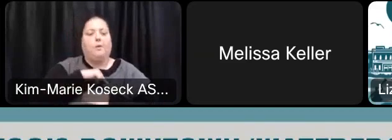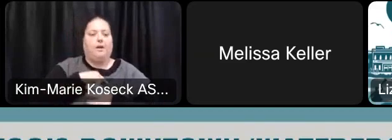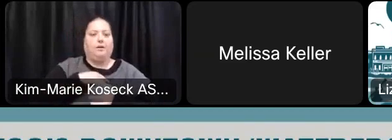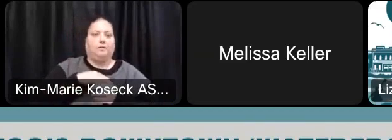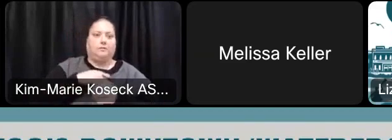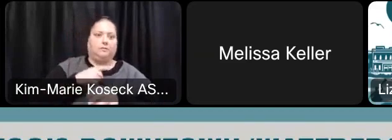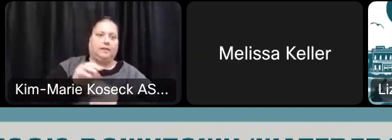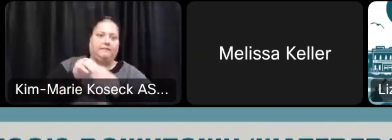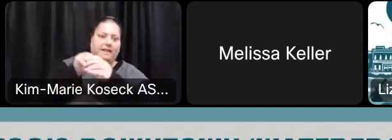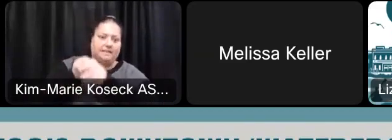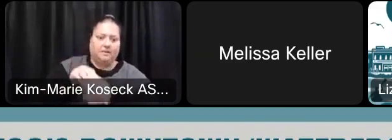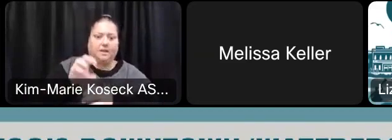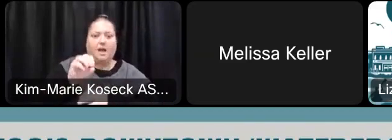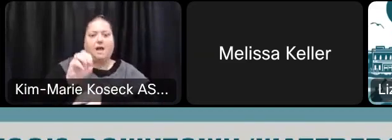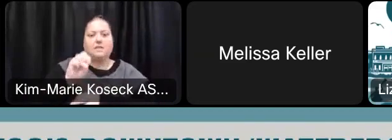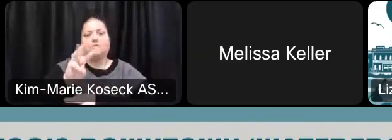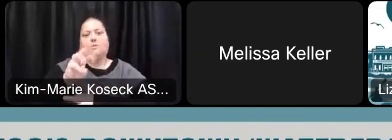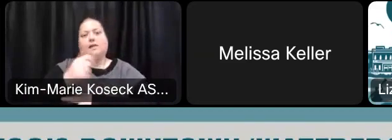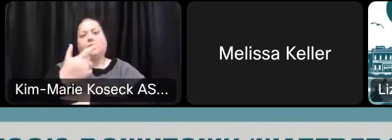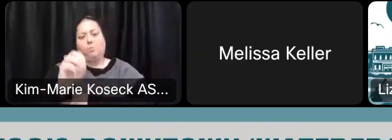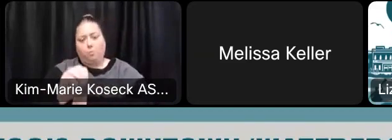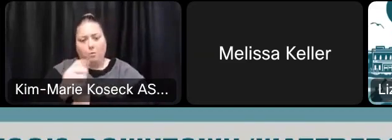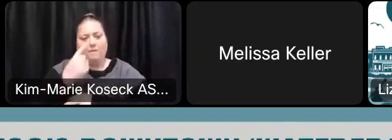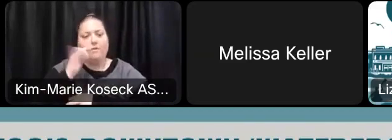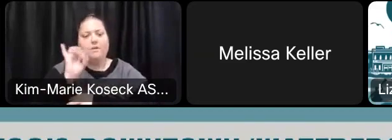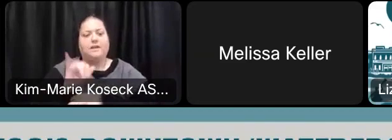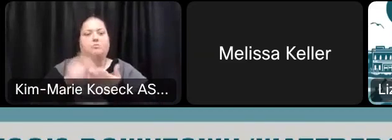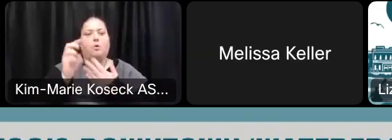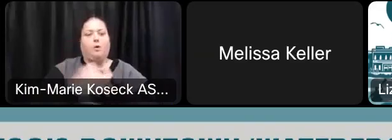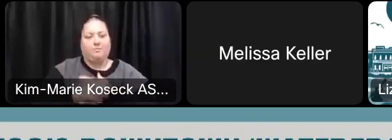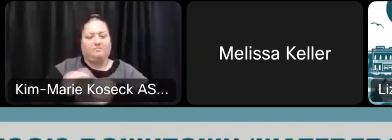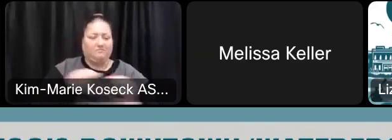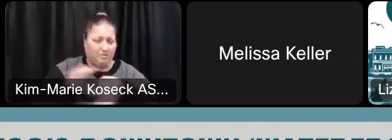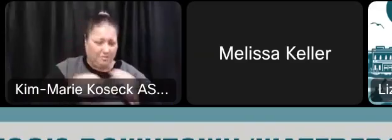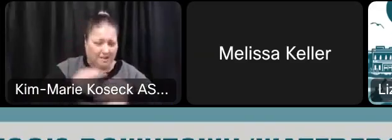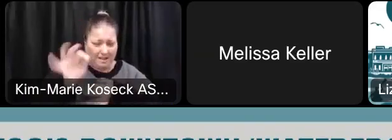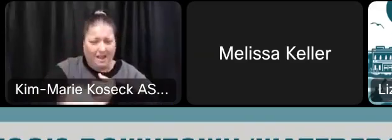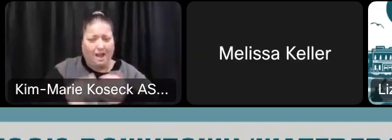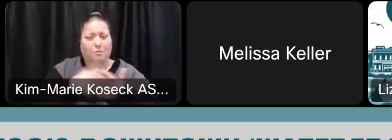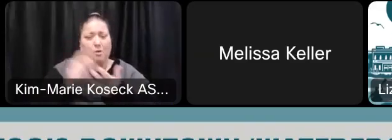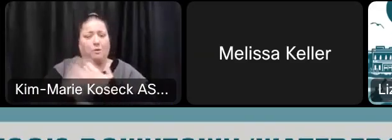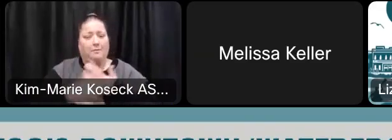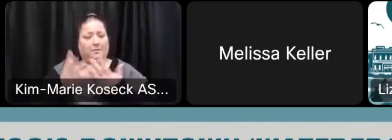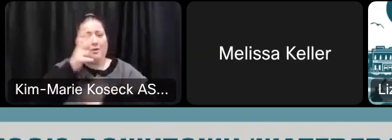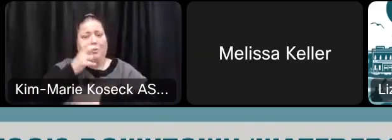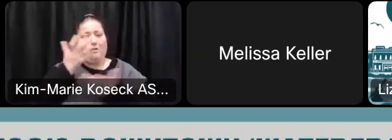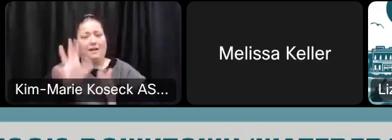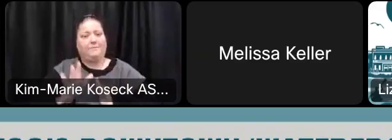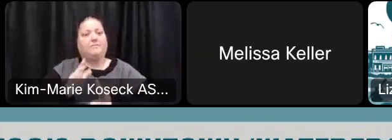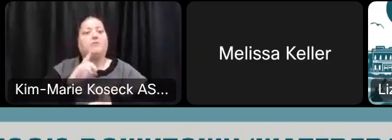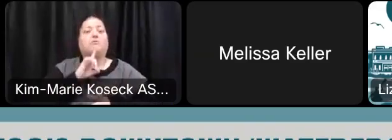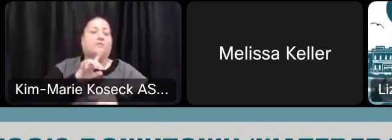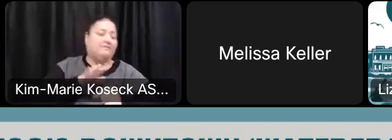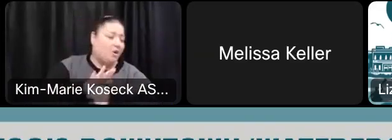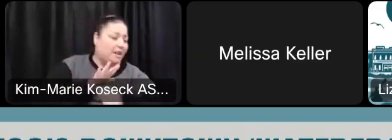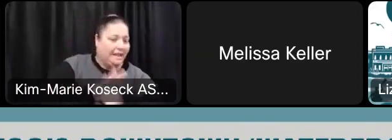in the city of Oswego through this program, and you've already heard a description of that program. So we're heavily invested here.